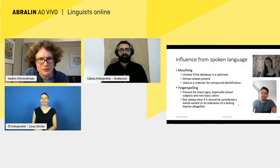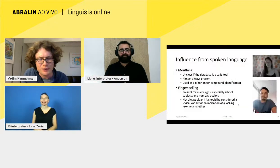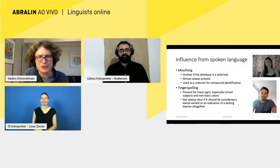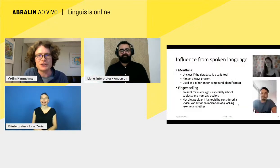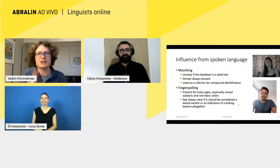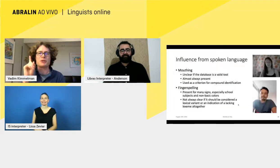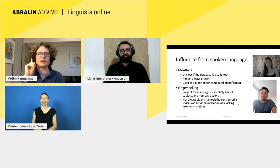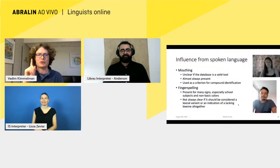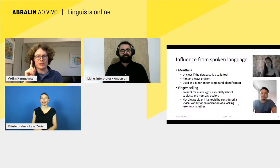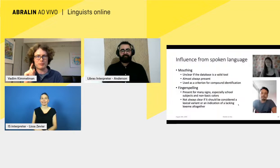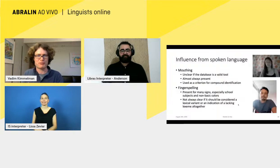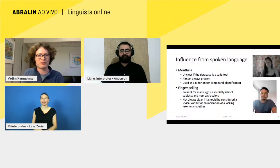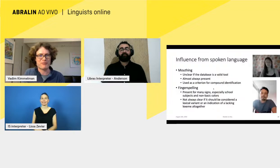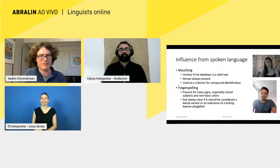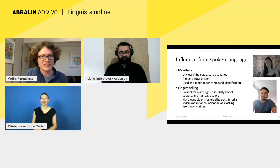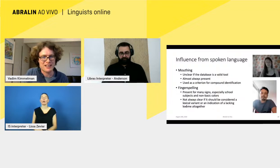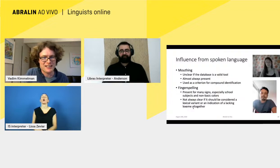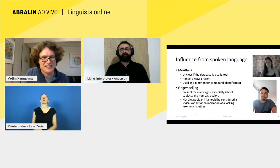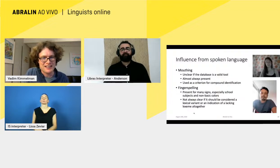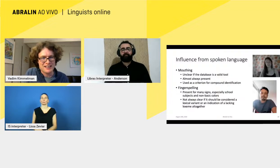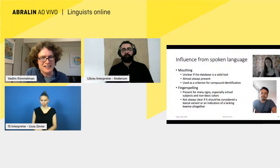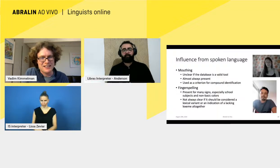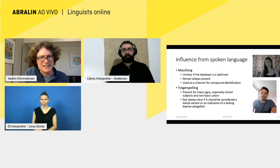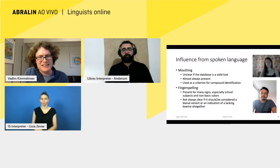But I have reshared them now. Okay.